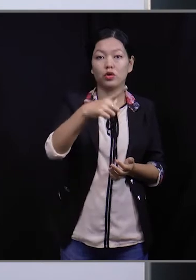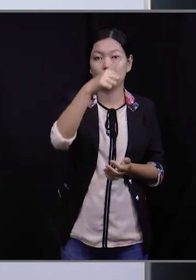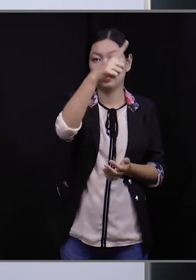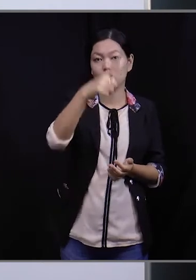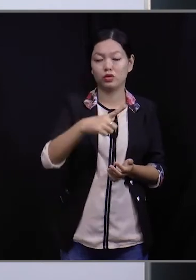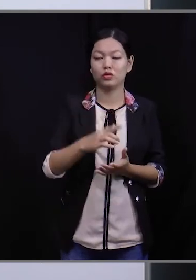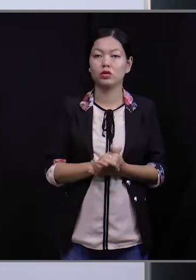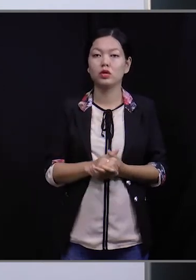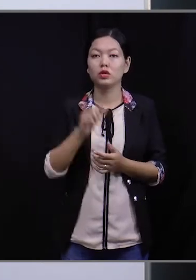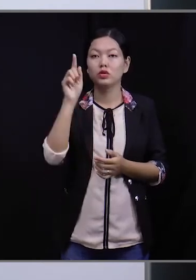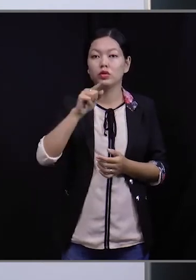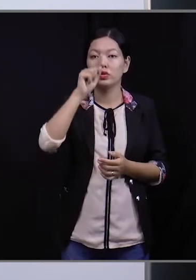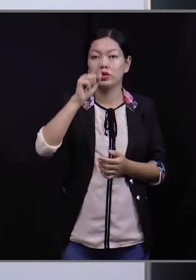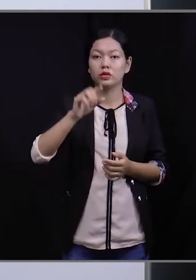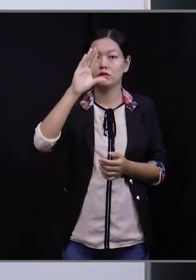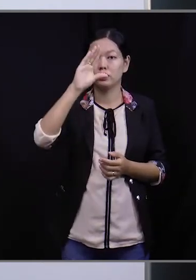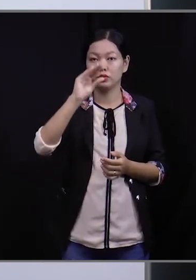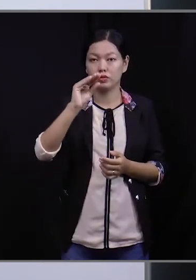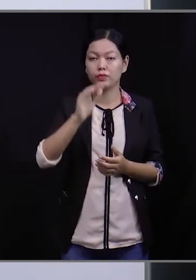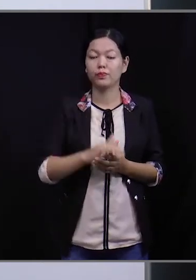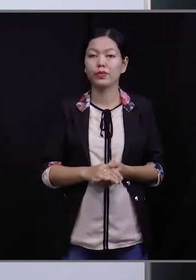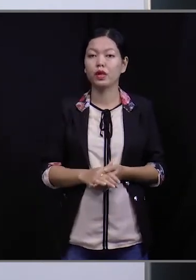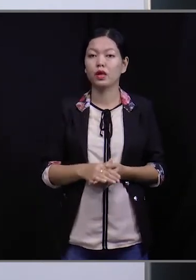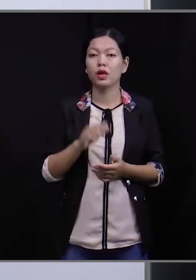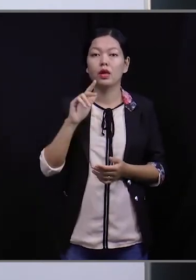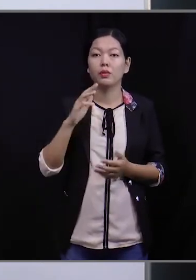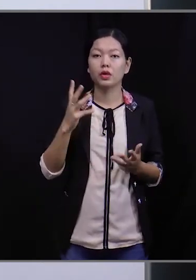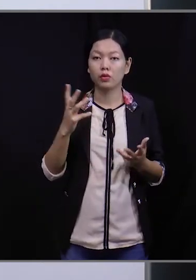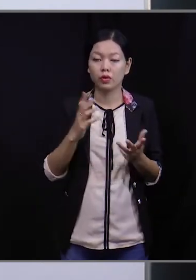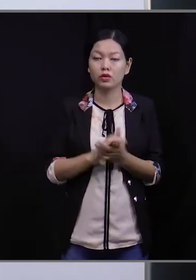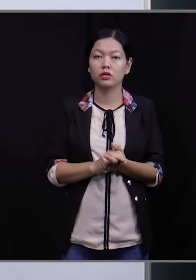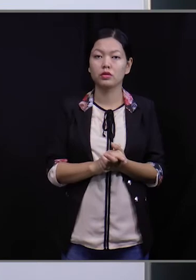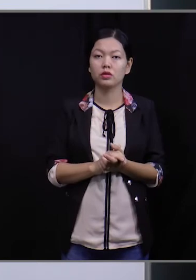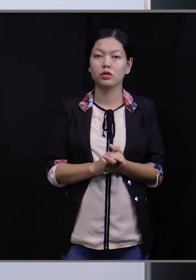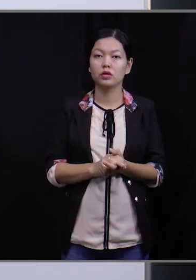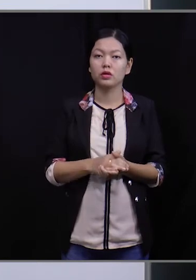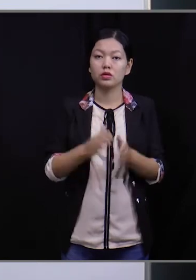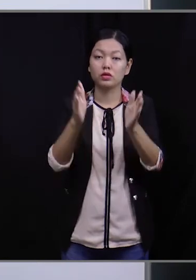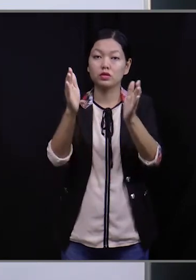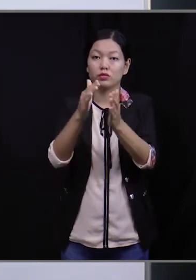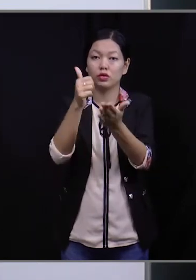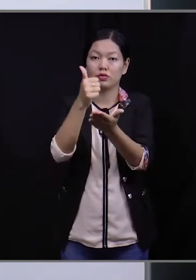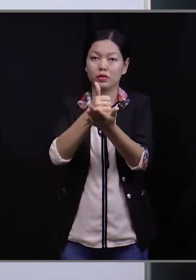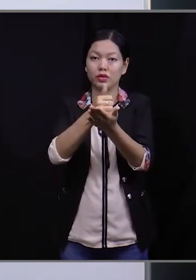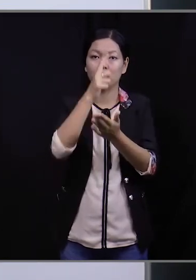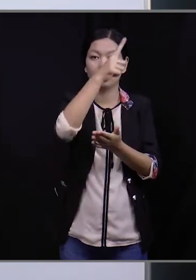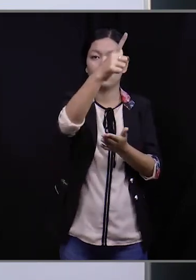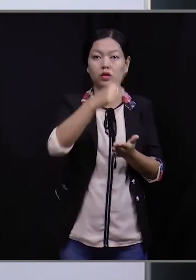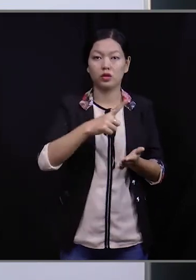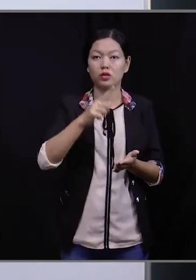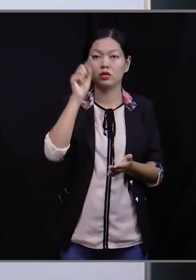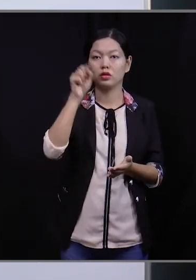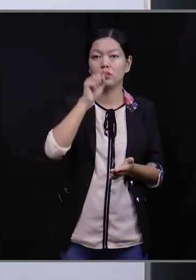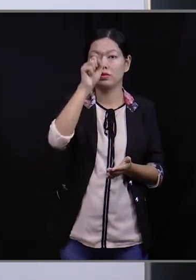rate is reduced, that means the commercial banks are getting the loan at a cheaper interest rate.